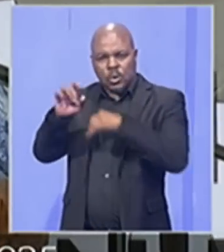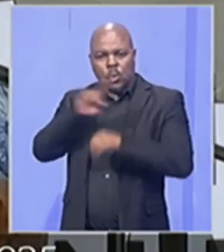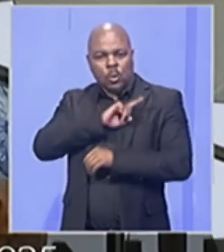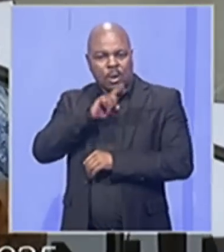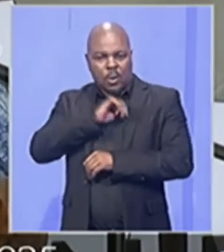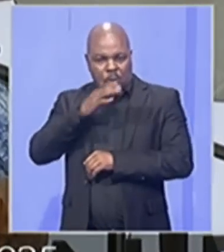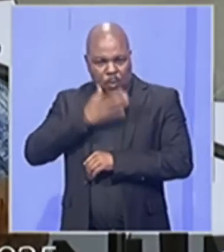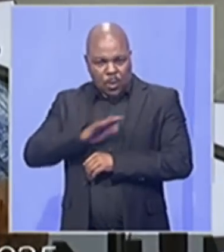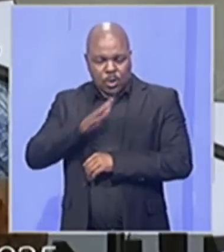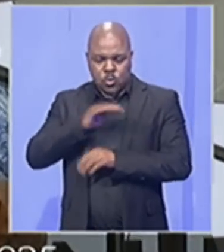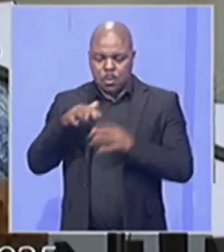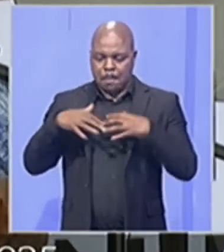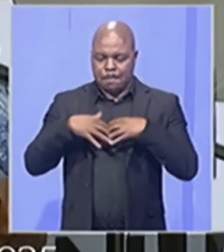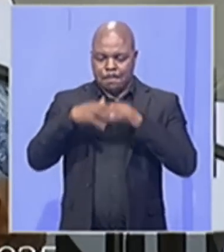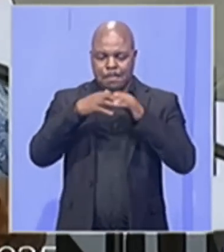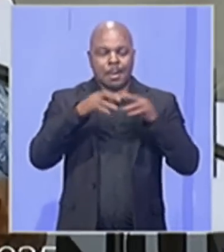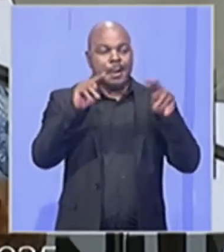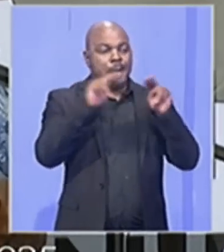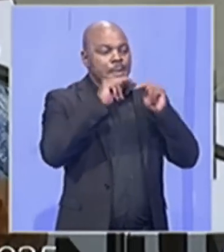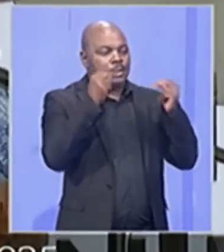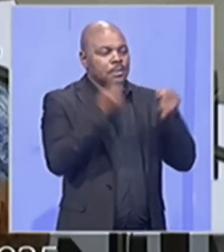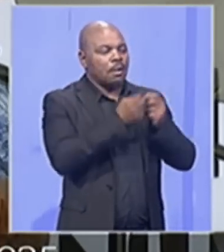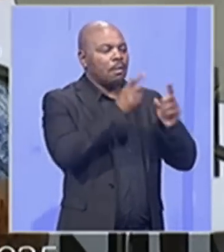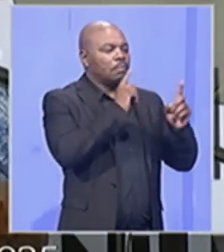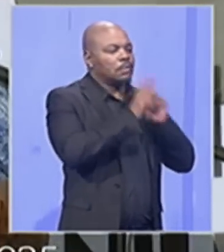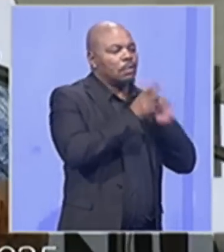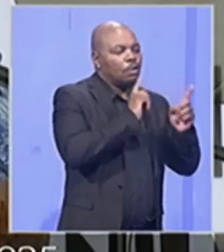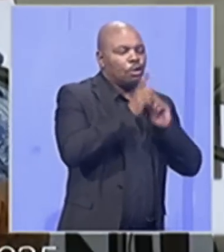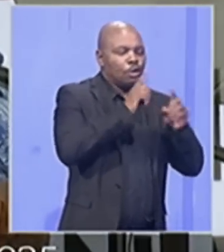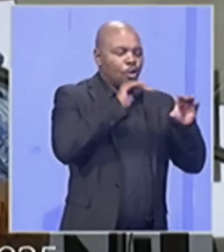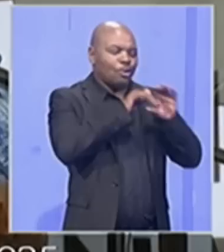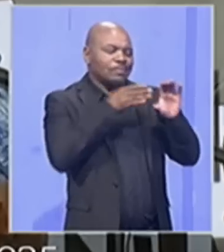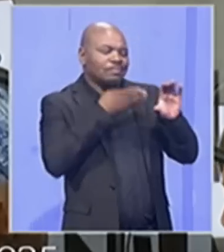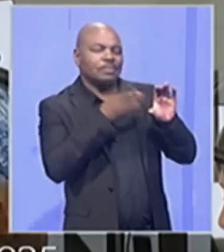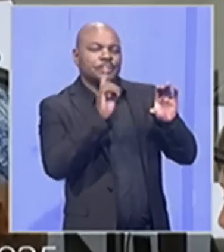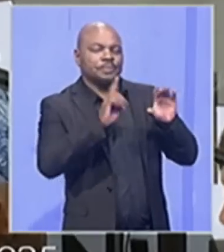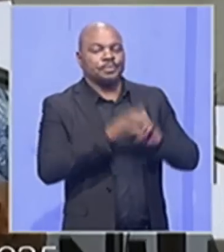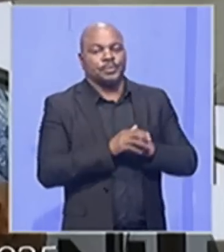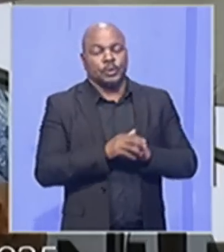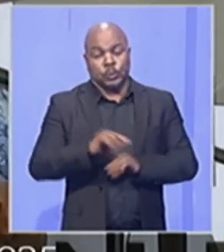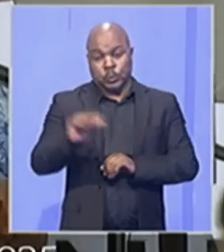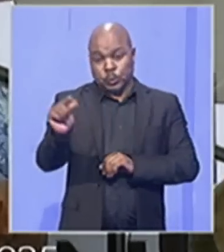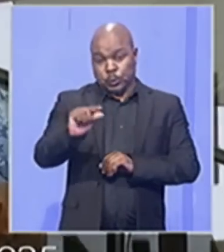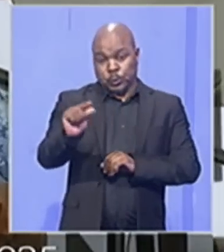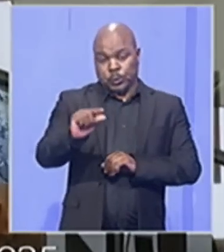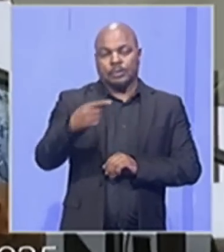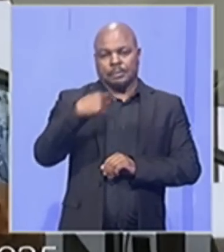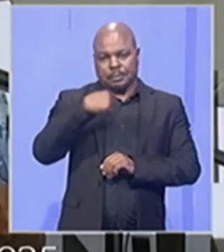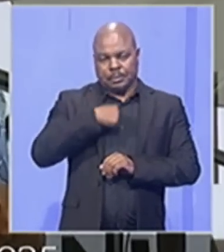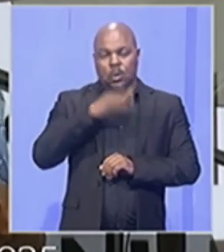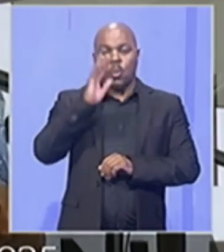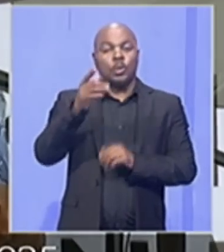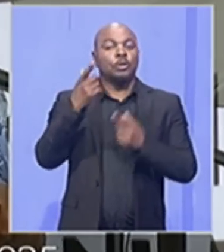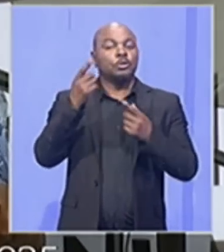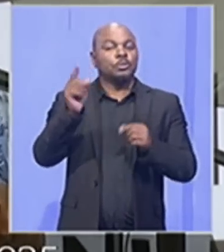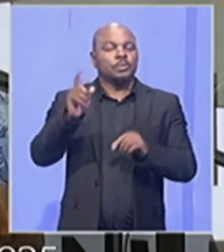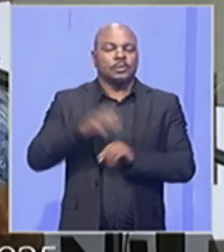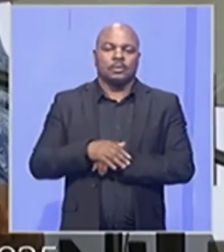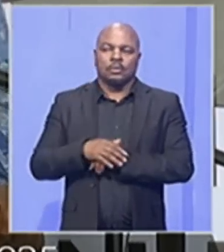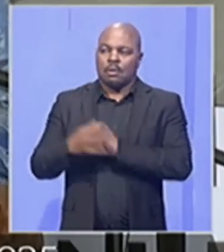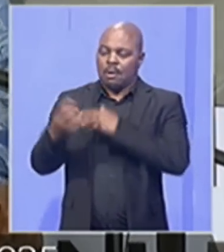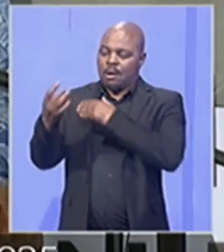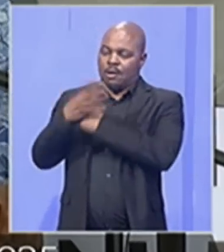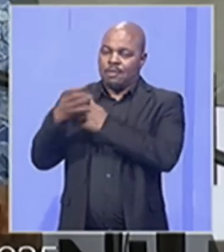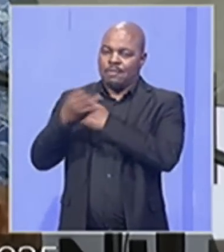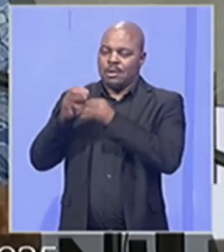the content of the national dialogue. In due course, I will appoint an advisory